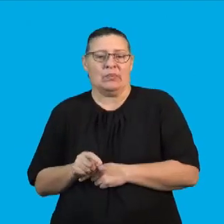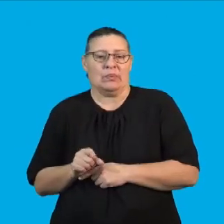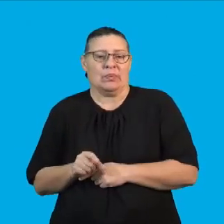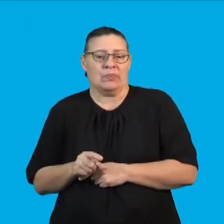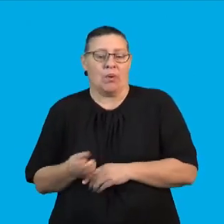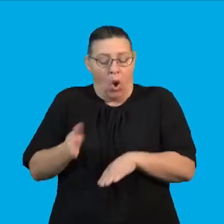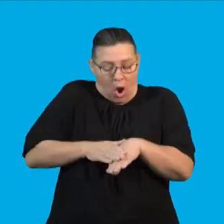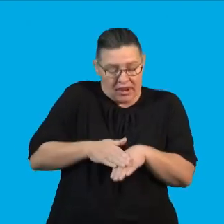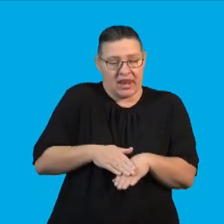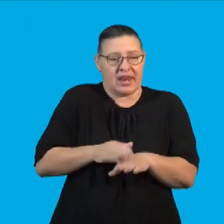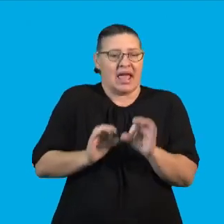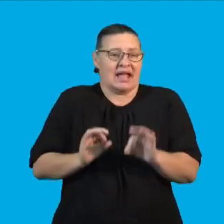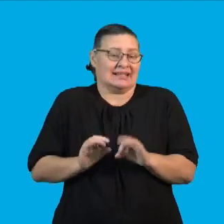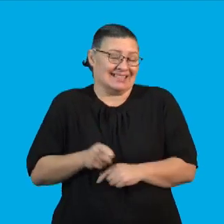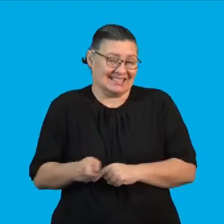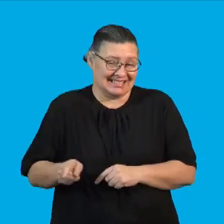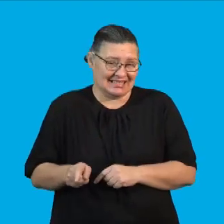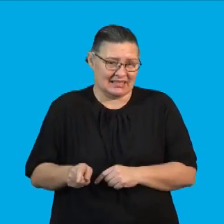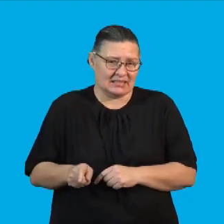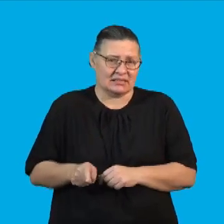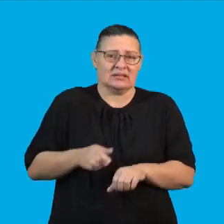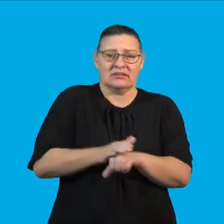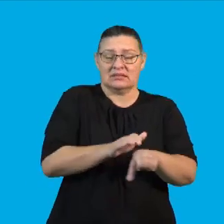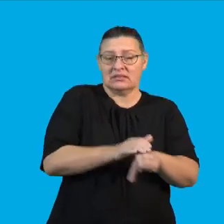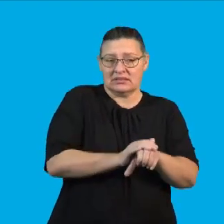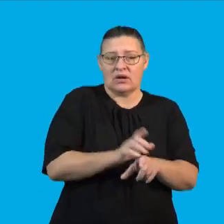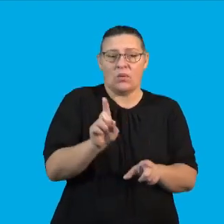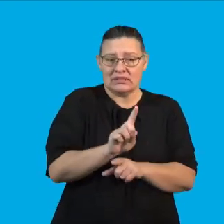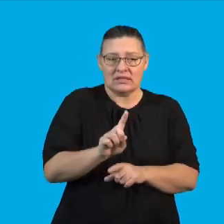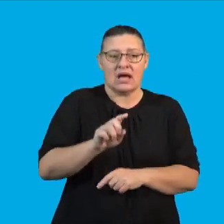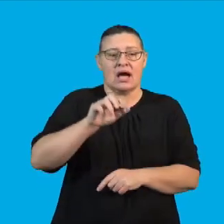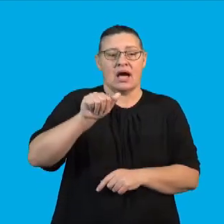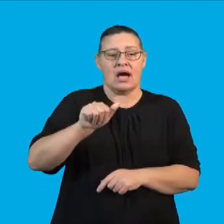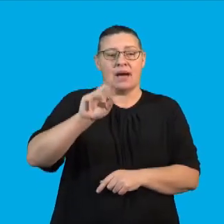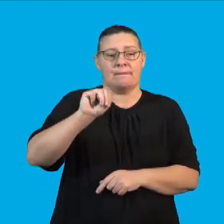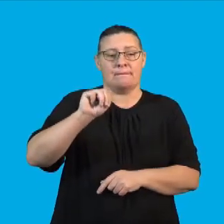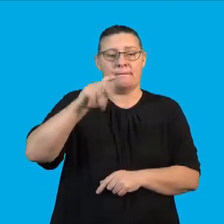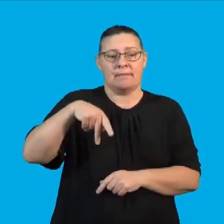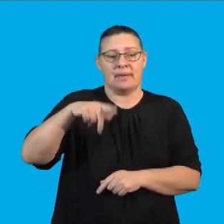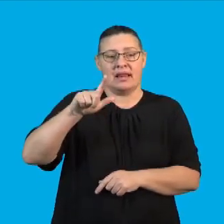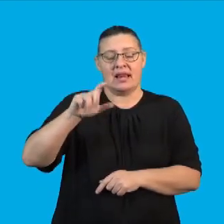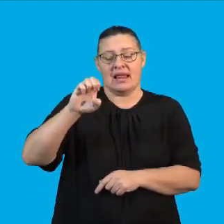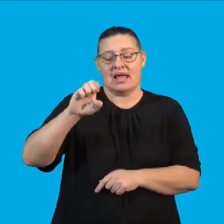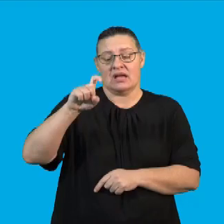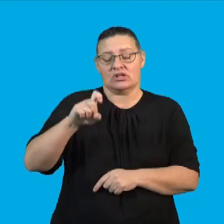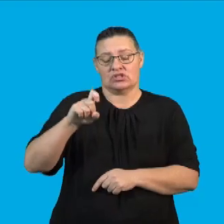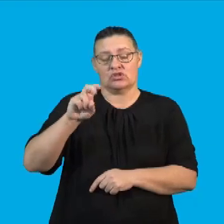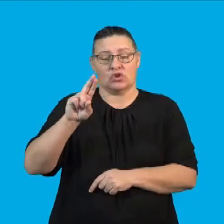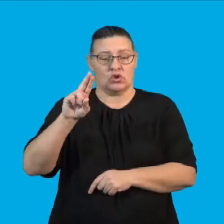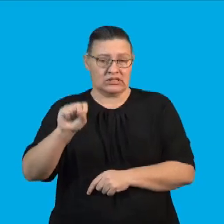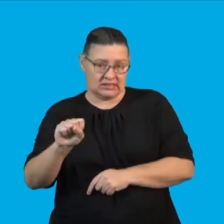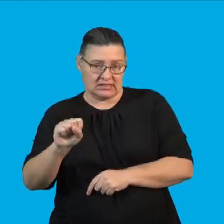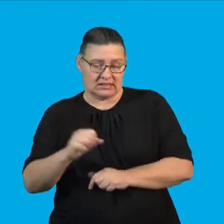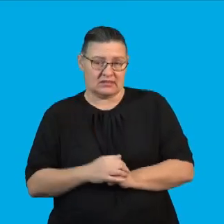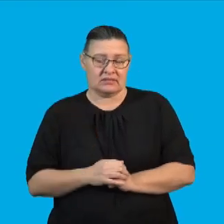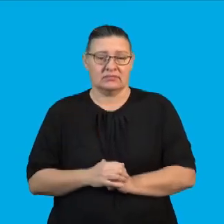releases sperm onto them. This mating behavior is called amplexus. The first